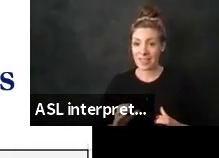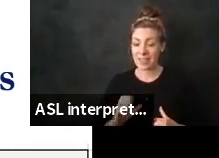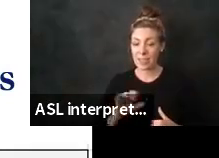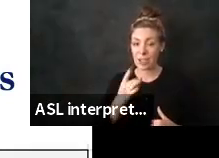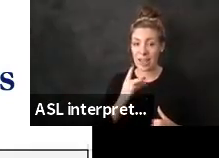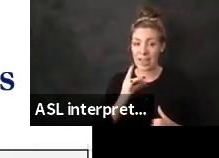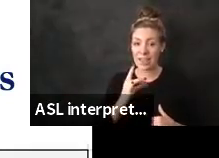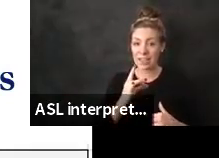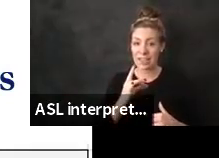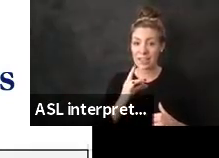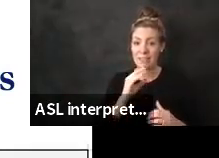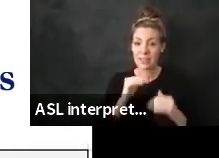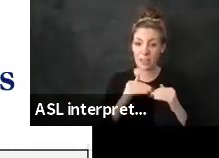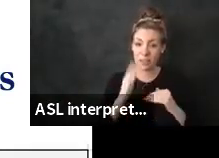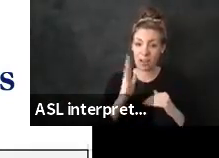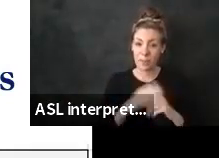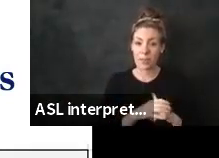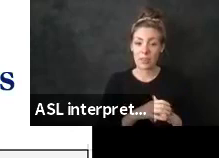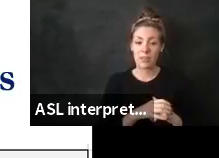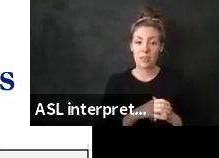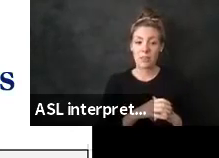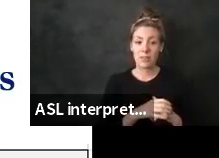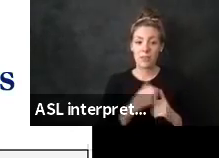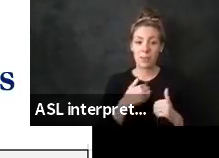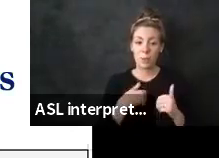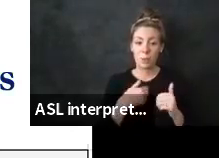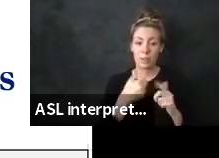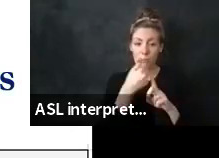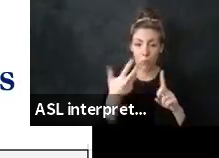of age. We've broken them down